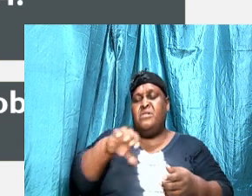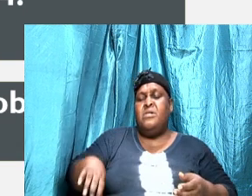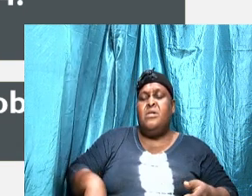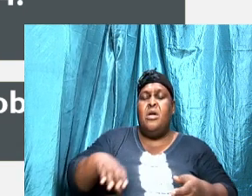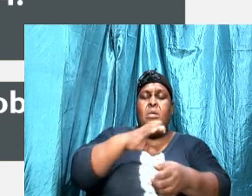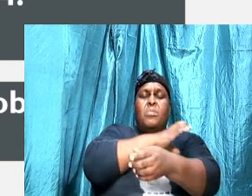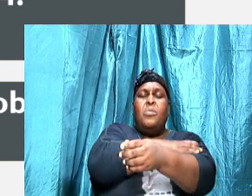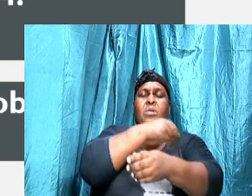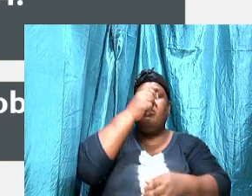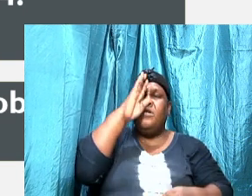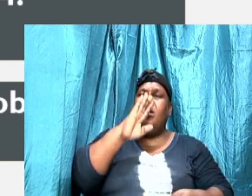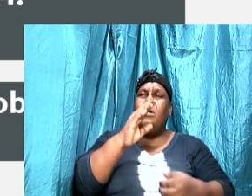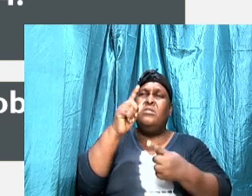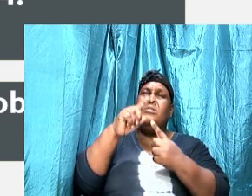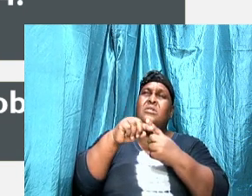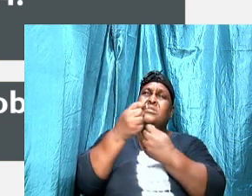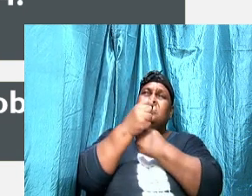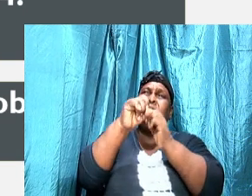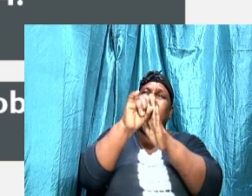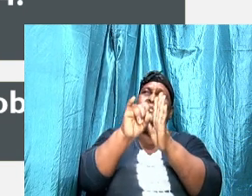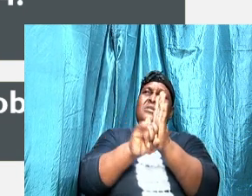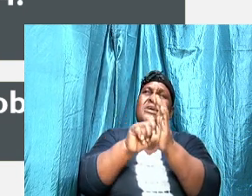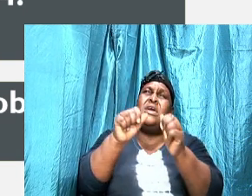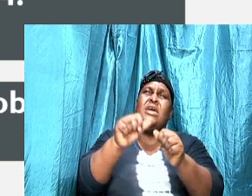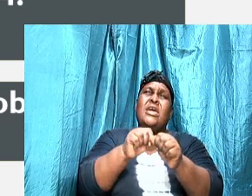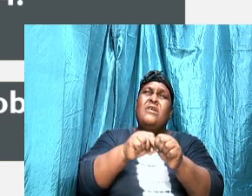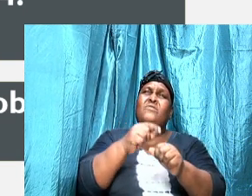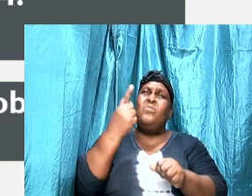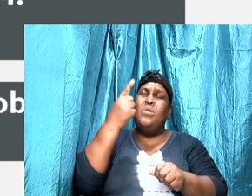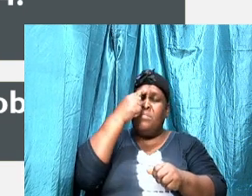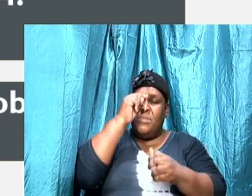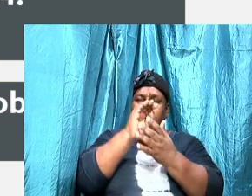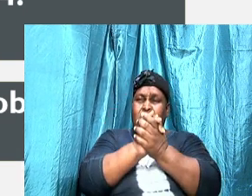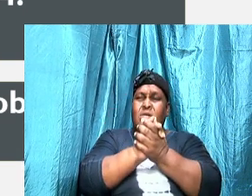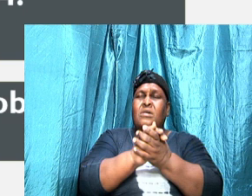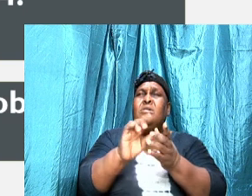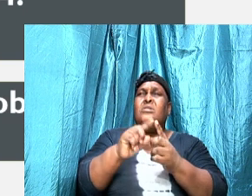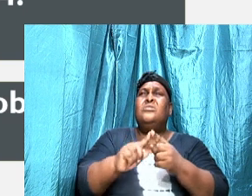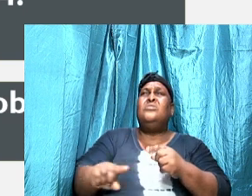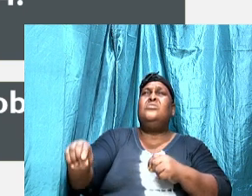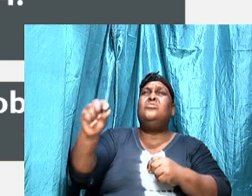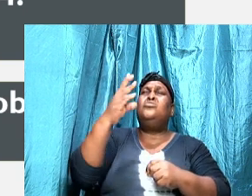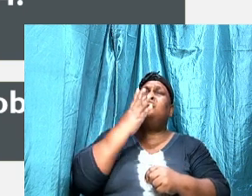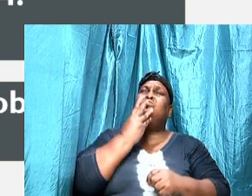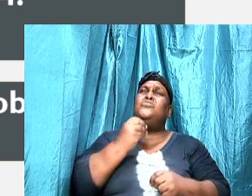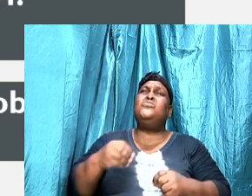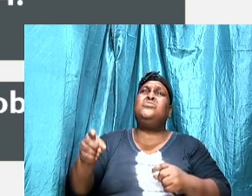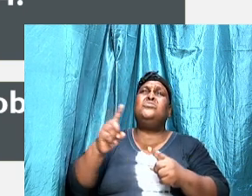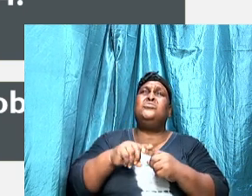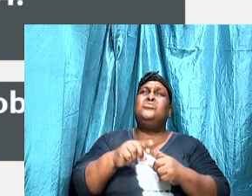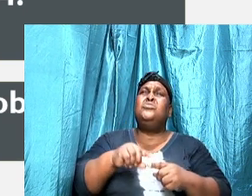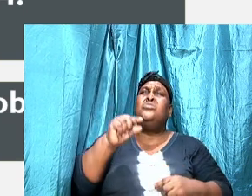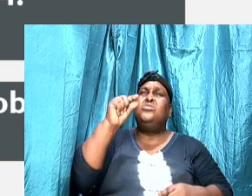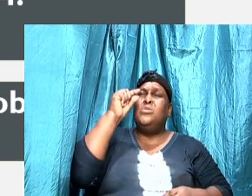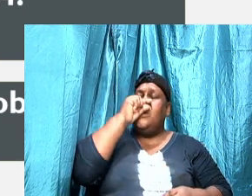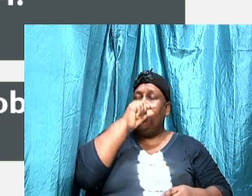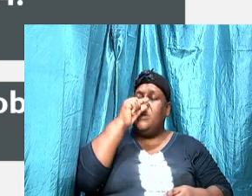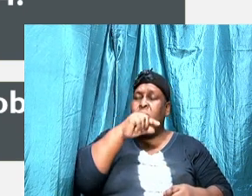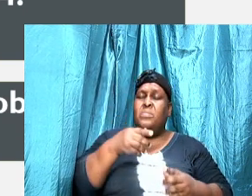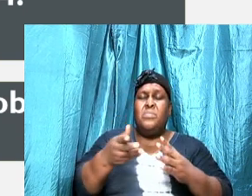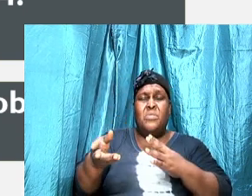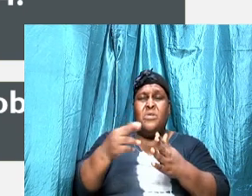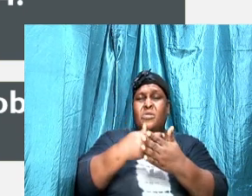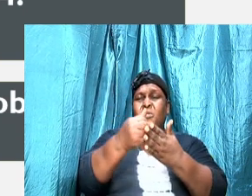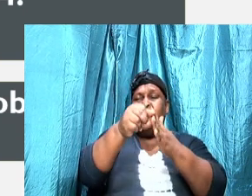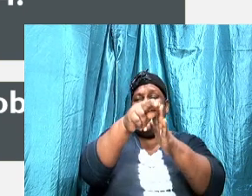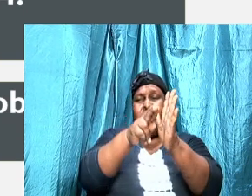unto salvation to everyone that believeth, to the Jews first and also to the Greek. For therein is the righteousness of God